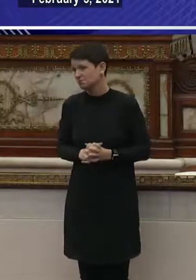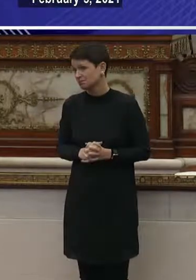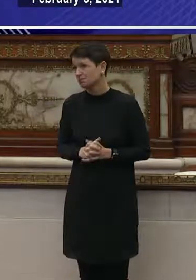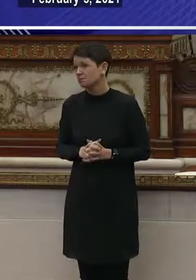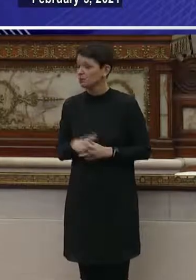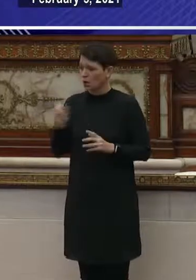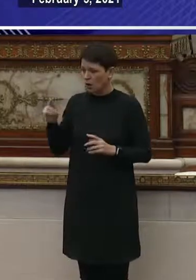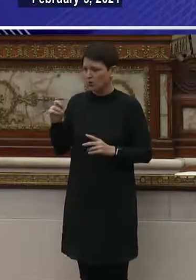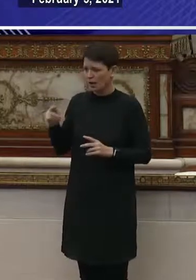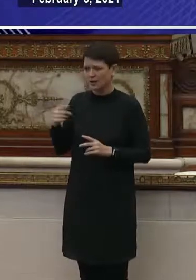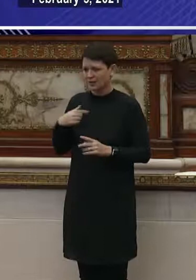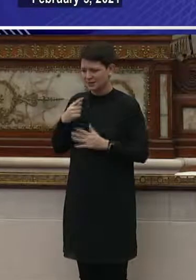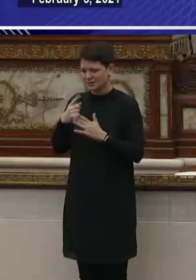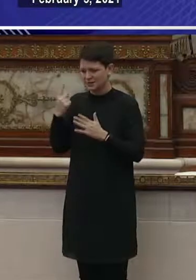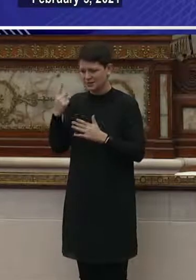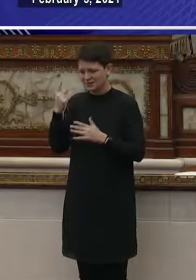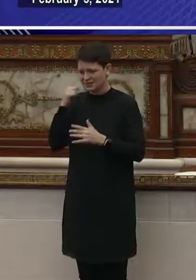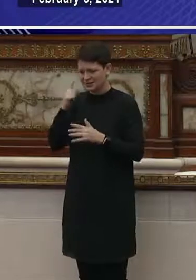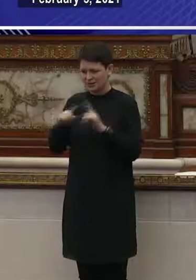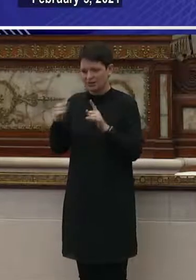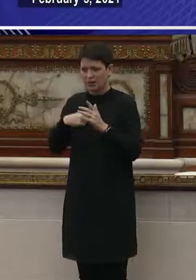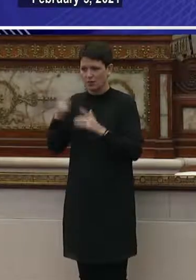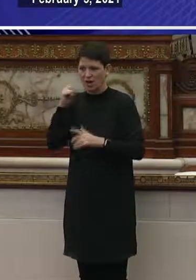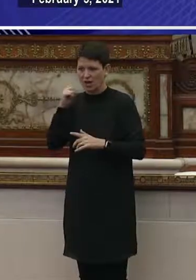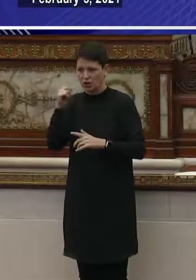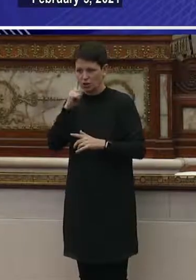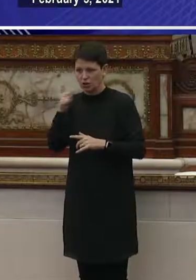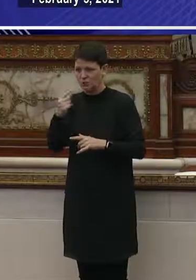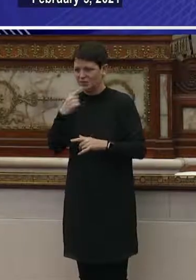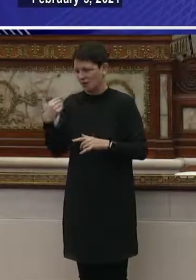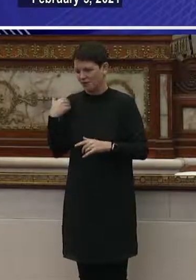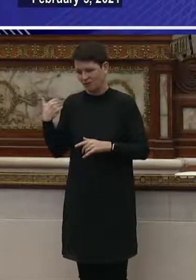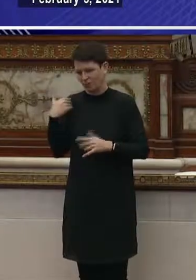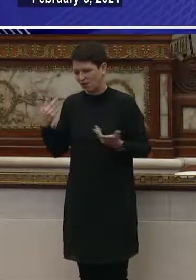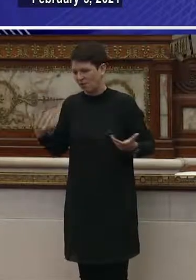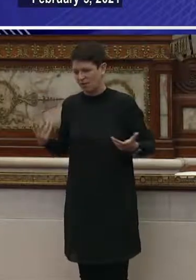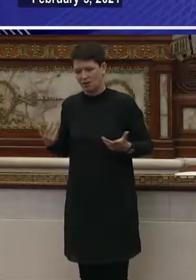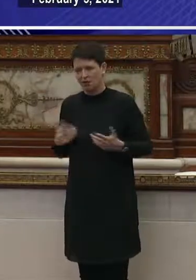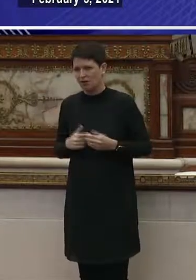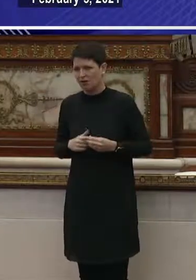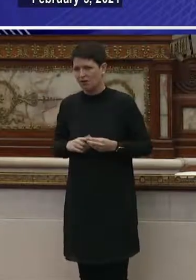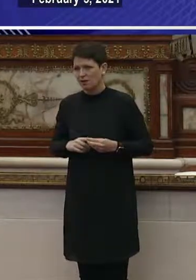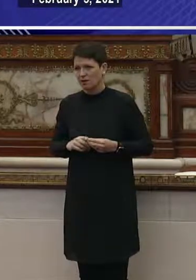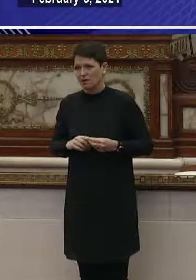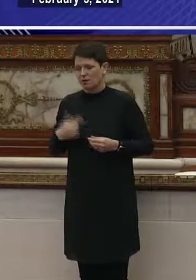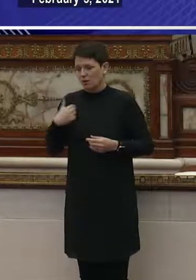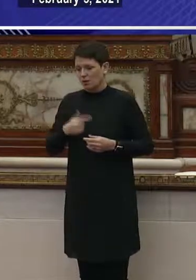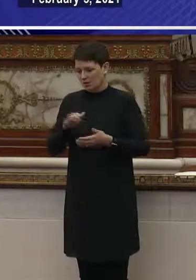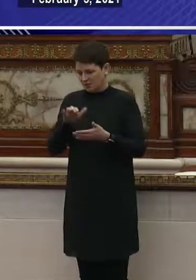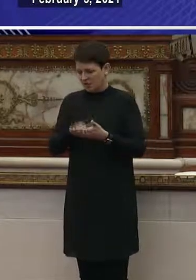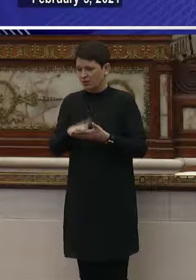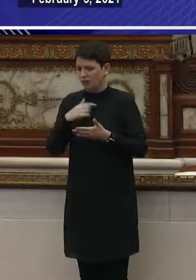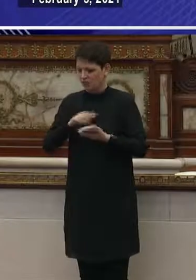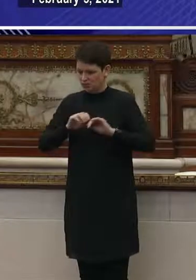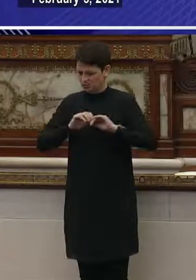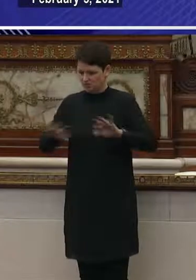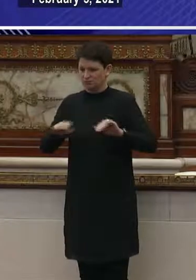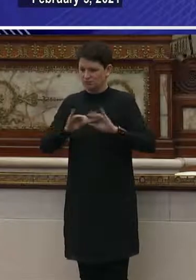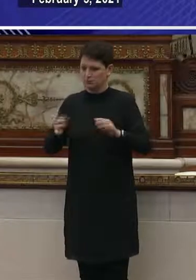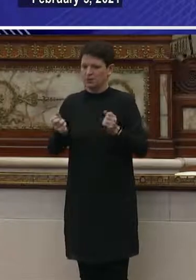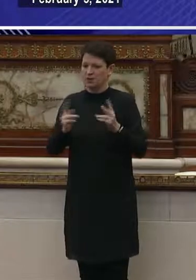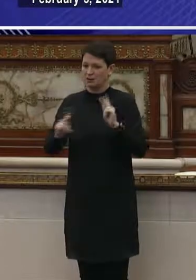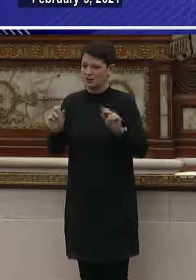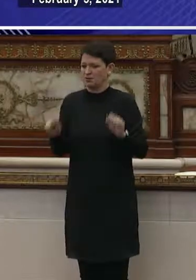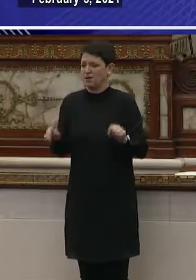Oh, okay, because that's something different than what I heard you say earlier. And because we believe that we have to get the vaccines into as many people